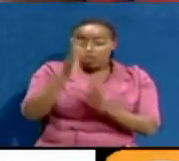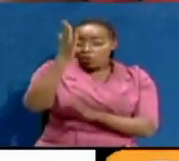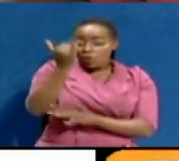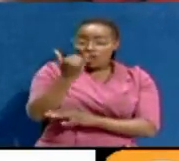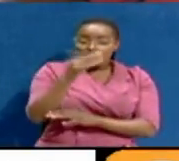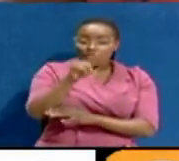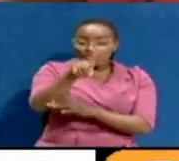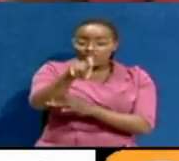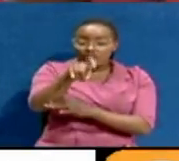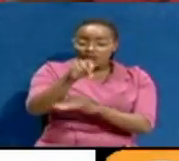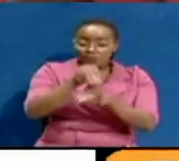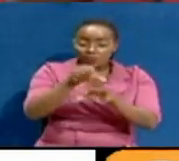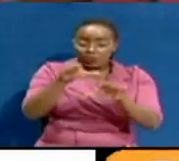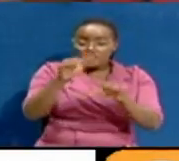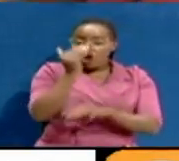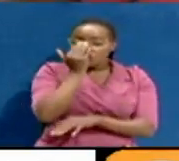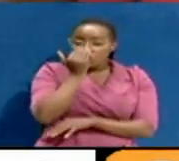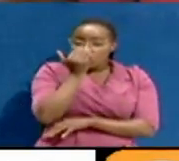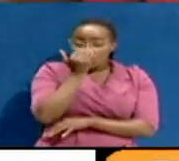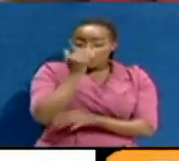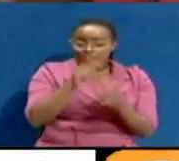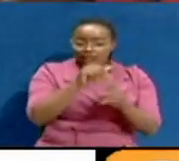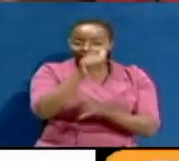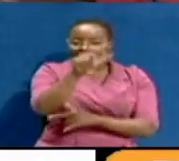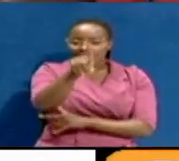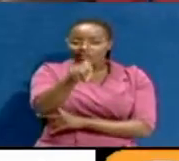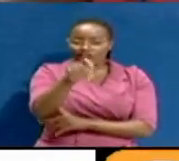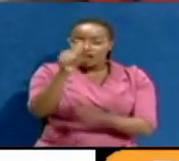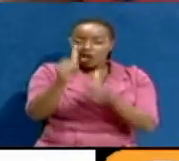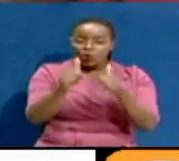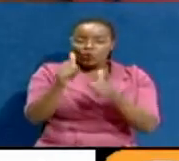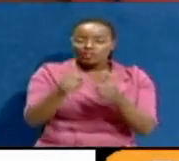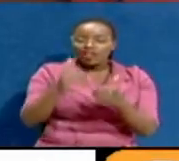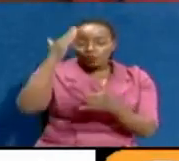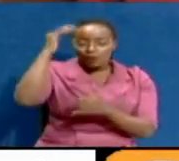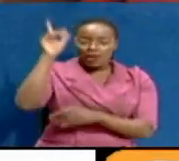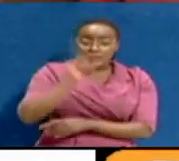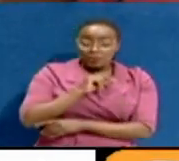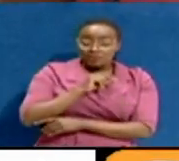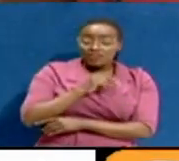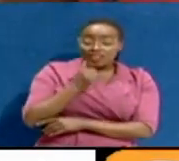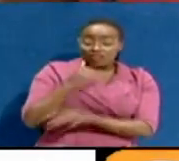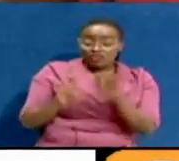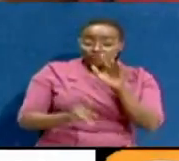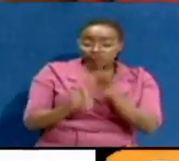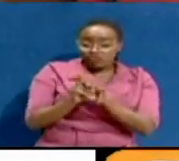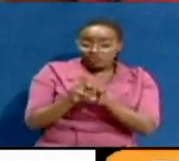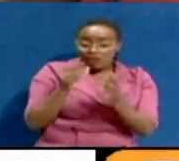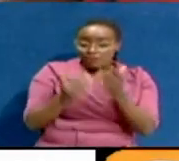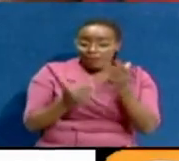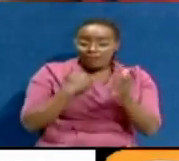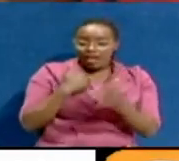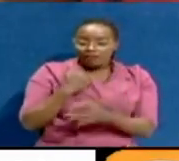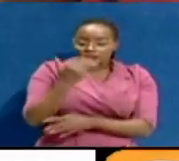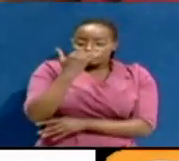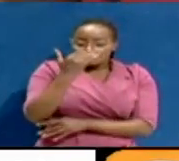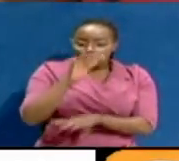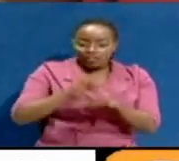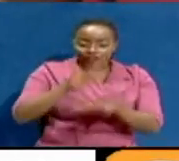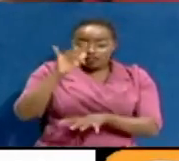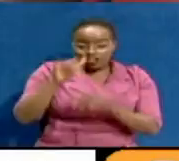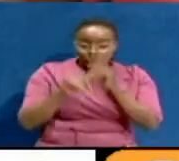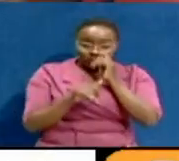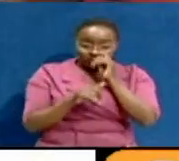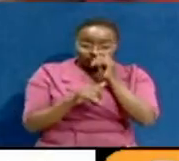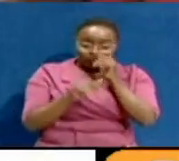the virus that causes flu, and other viruses that are known to cause these symptoms of, a respiratory